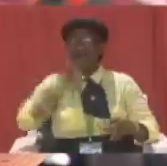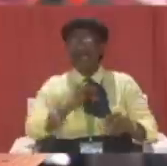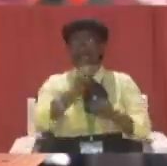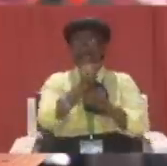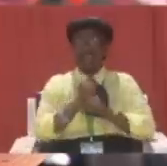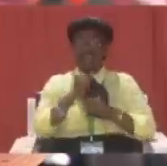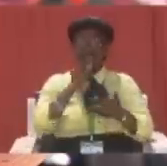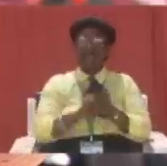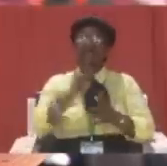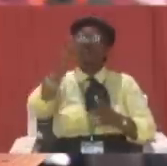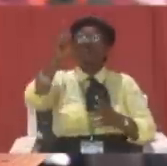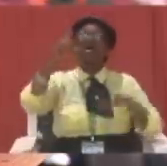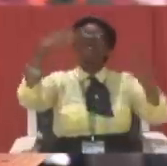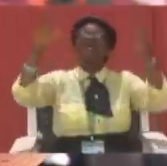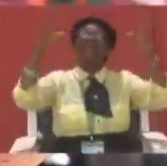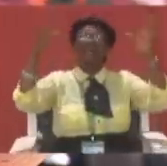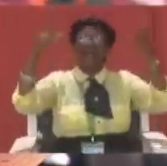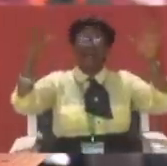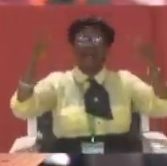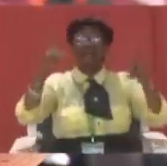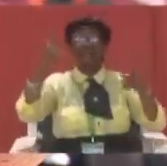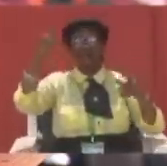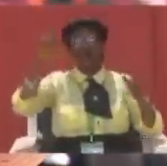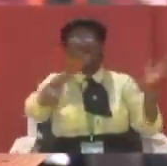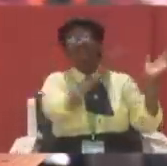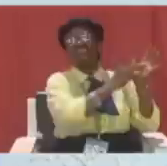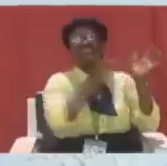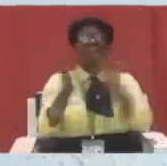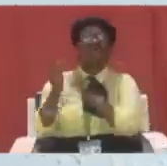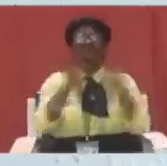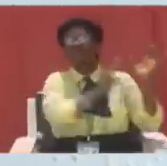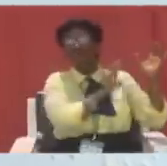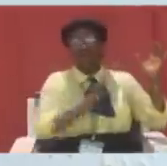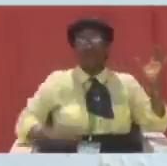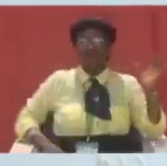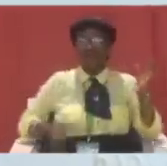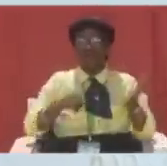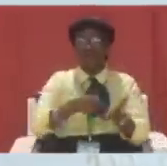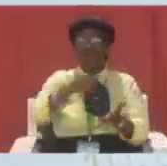of applause once again for these wonderful children.